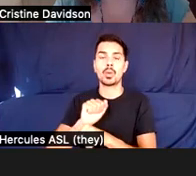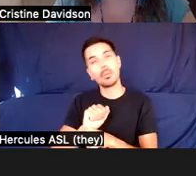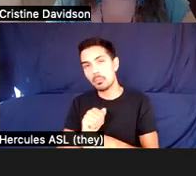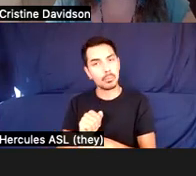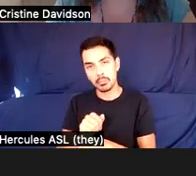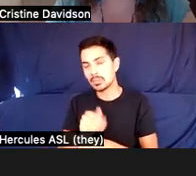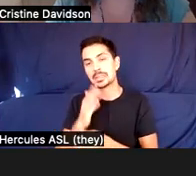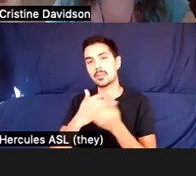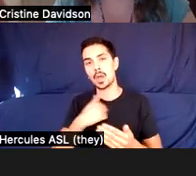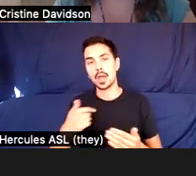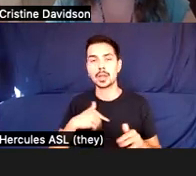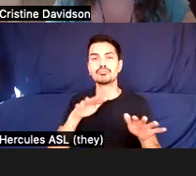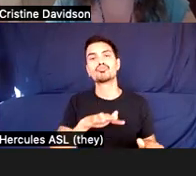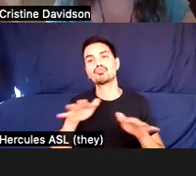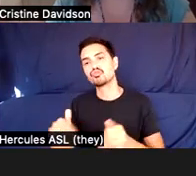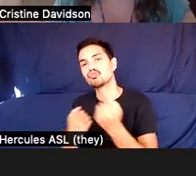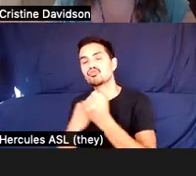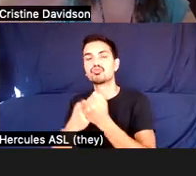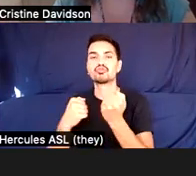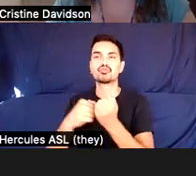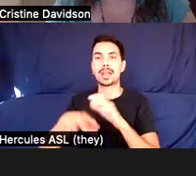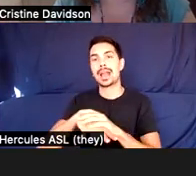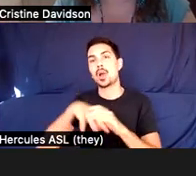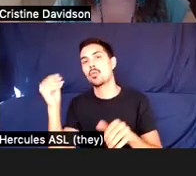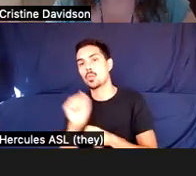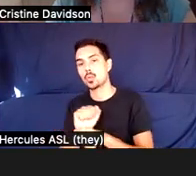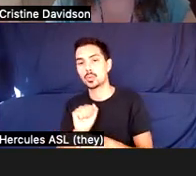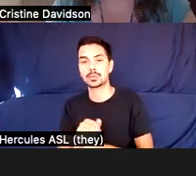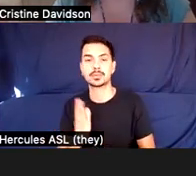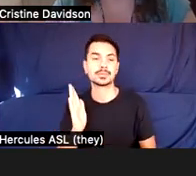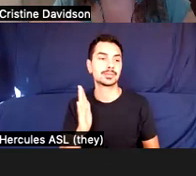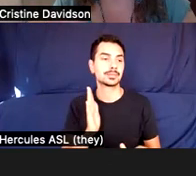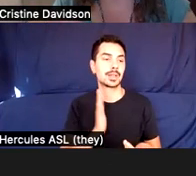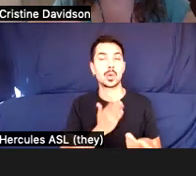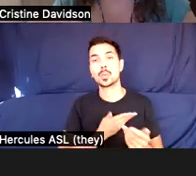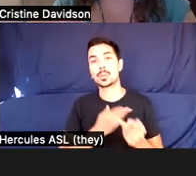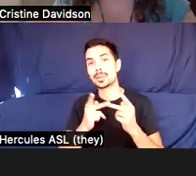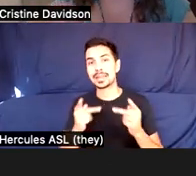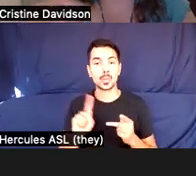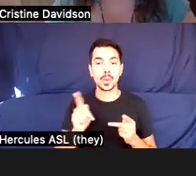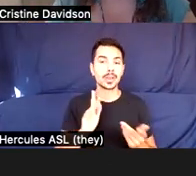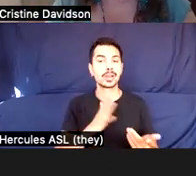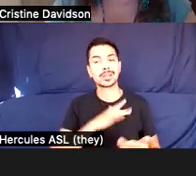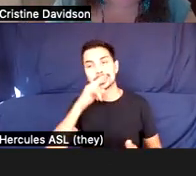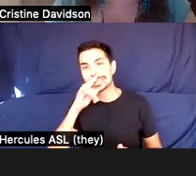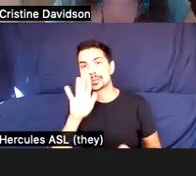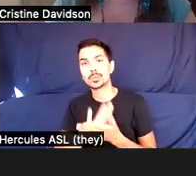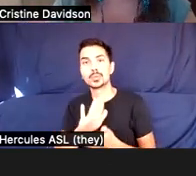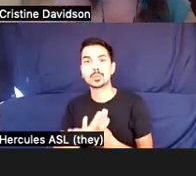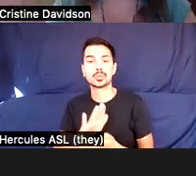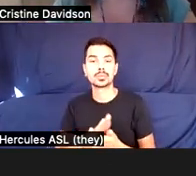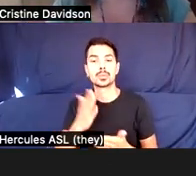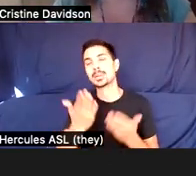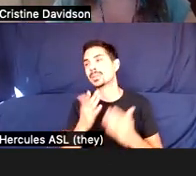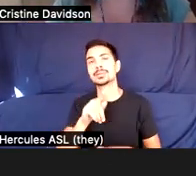ways all over the place with, you know, our kids at school, with somebody doing something crazy in the grocery store.